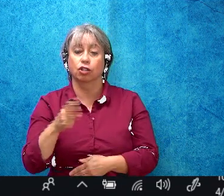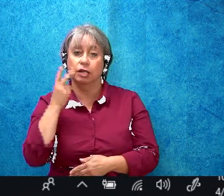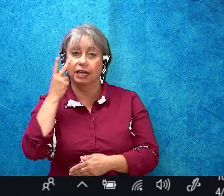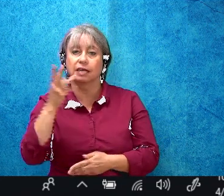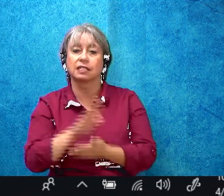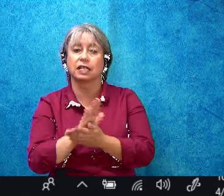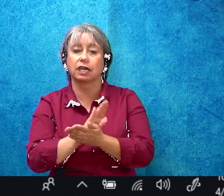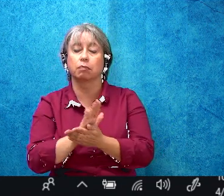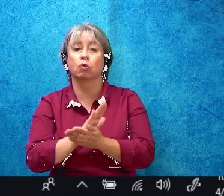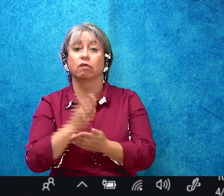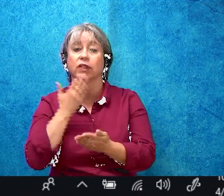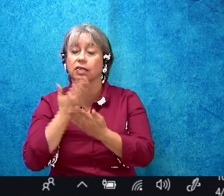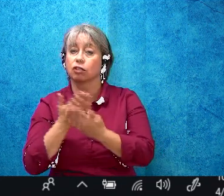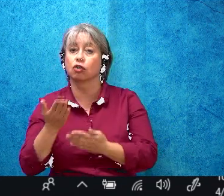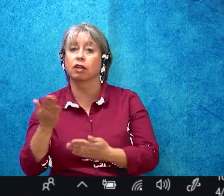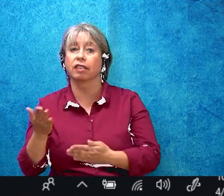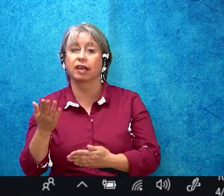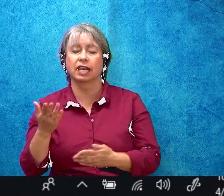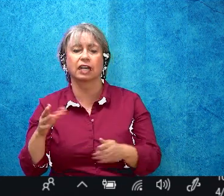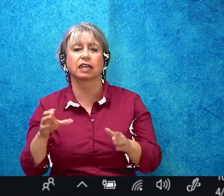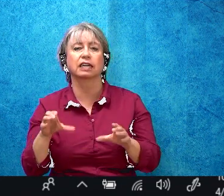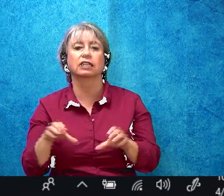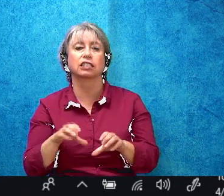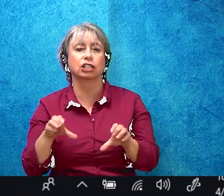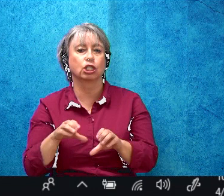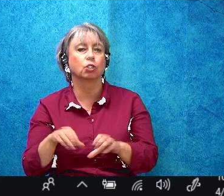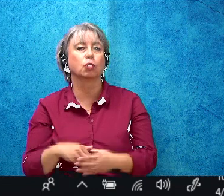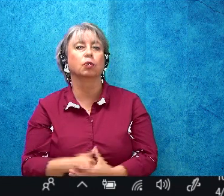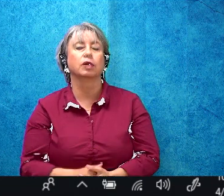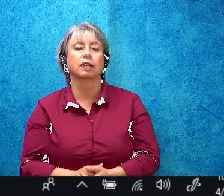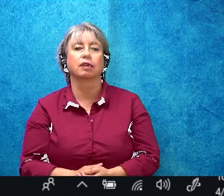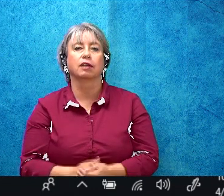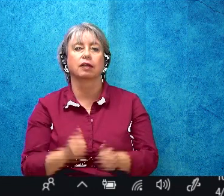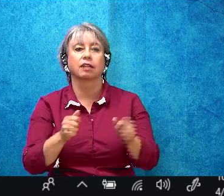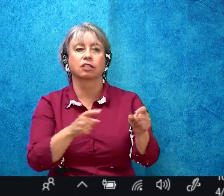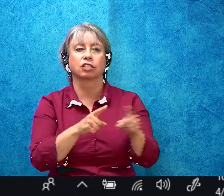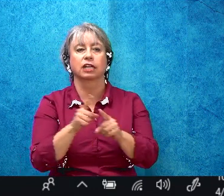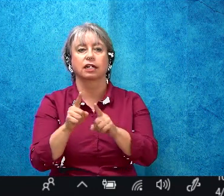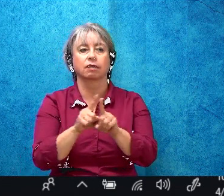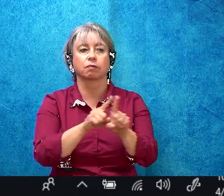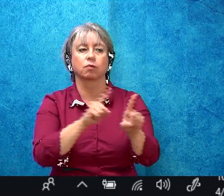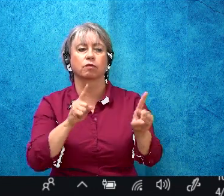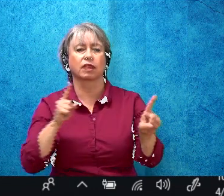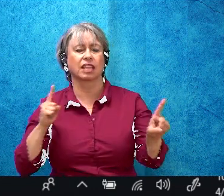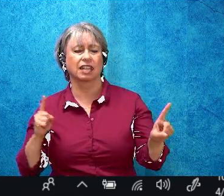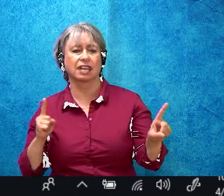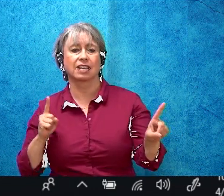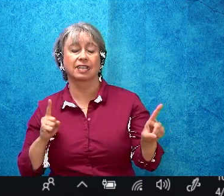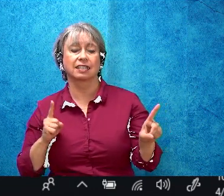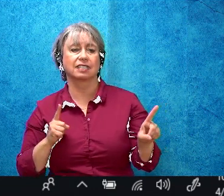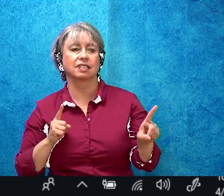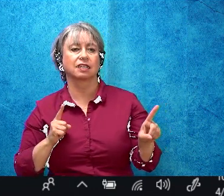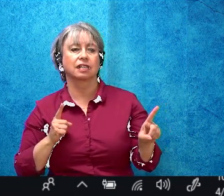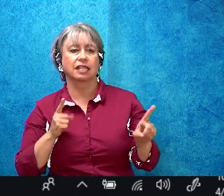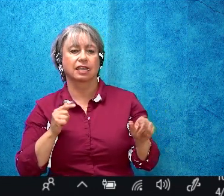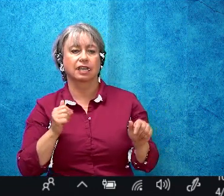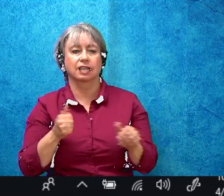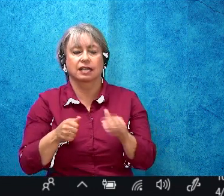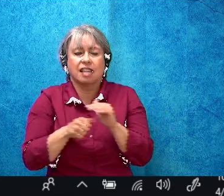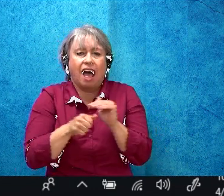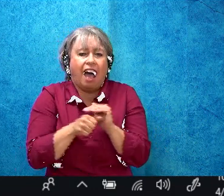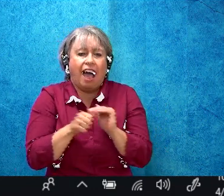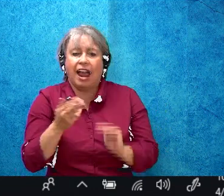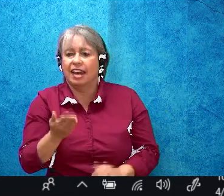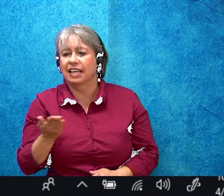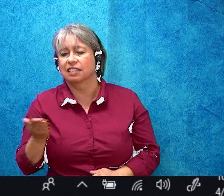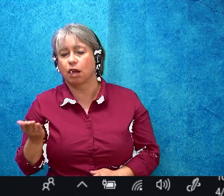your assignments. Edward avoids Bella at all costs because he's hiding something. And when Bella realizes what that